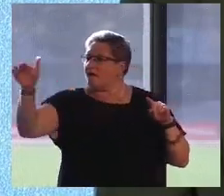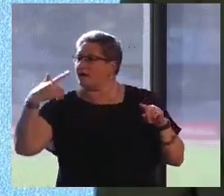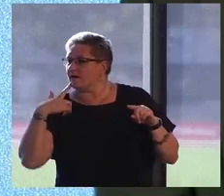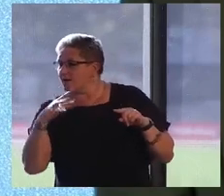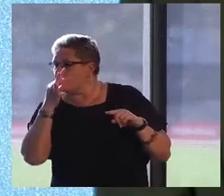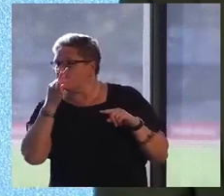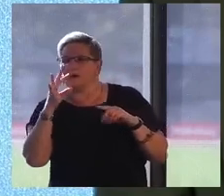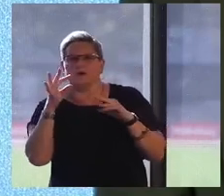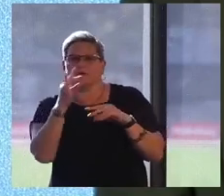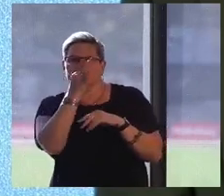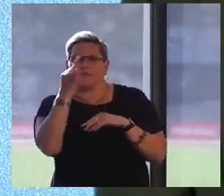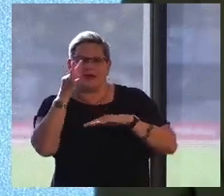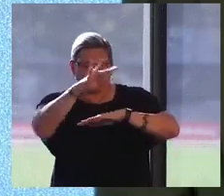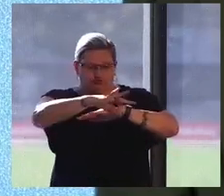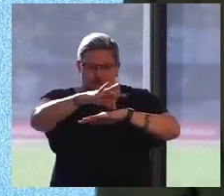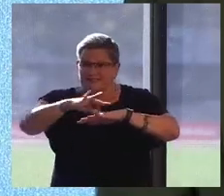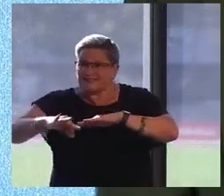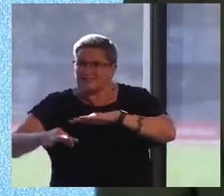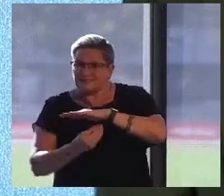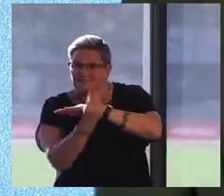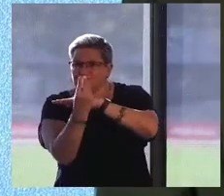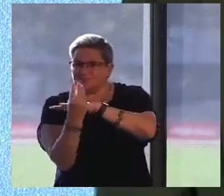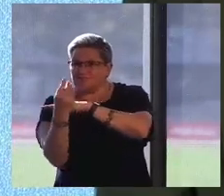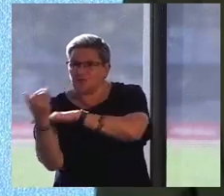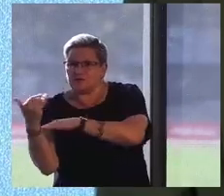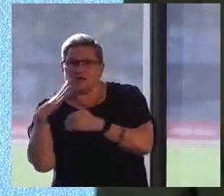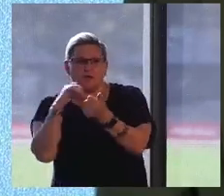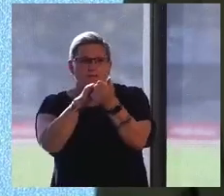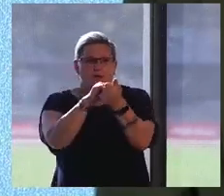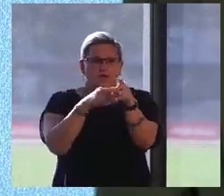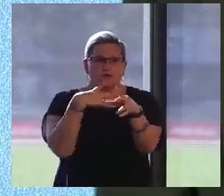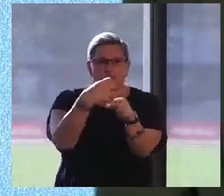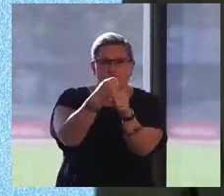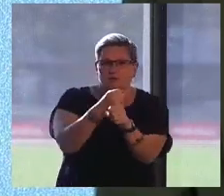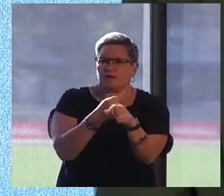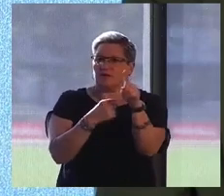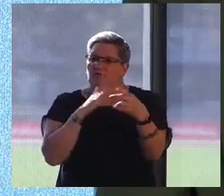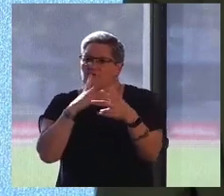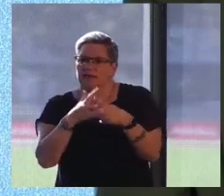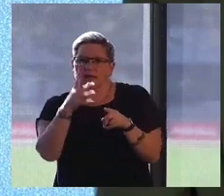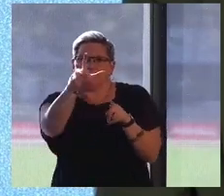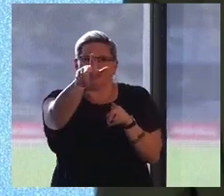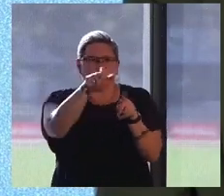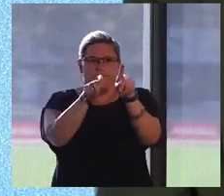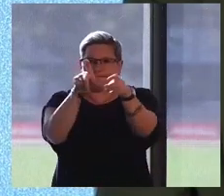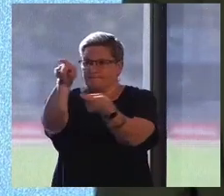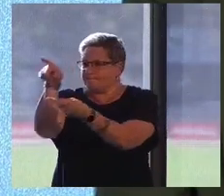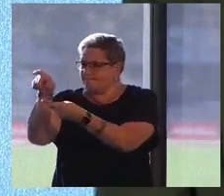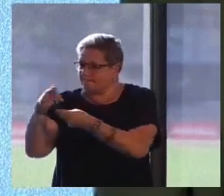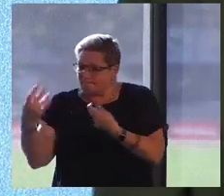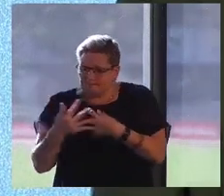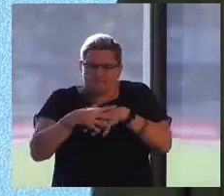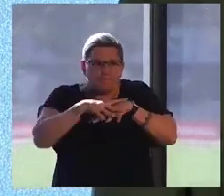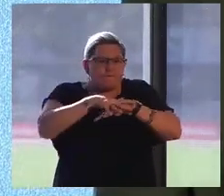Or we're doing a partnership with Ksenia, and then there's government in. It's that meshing of all of those different skill